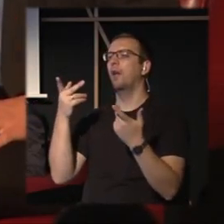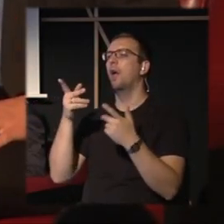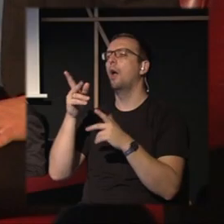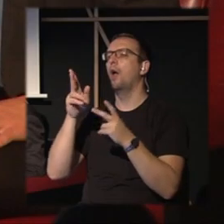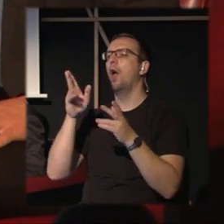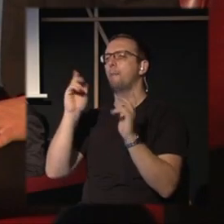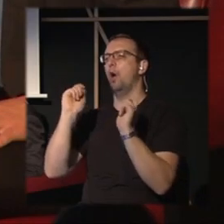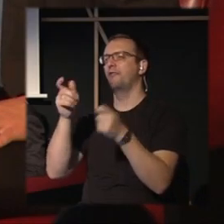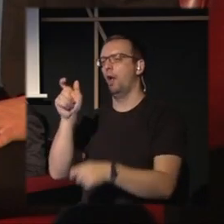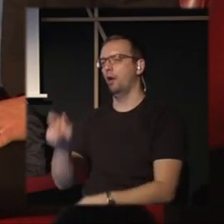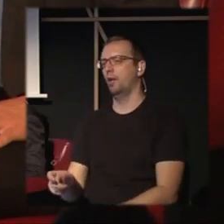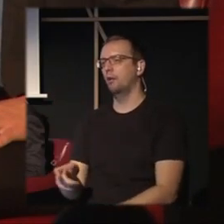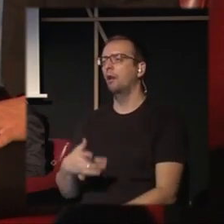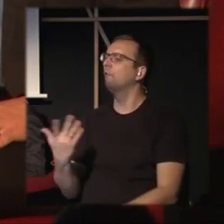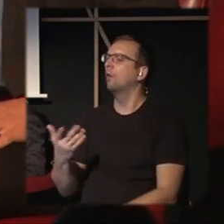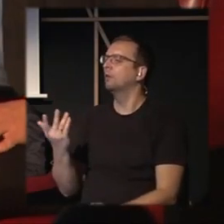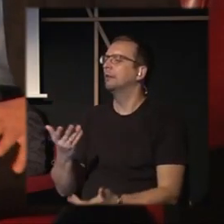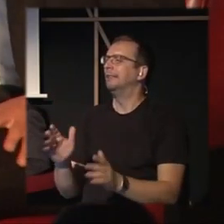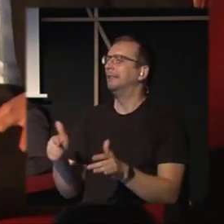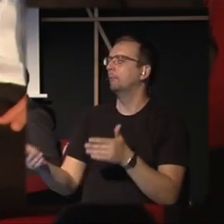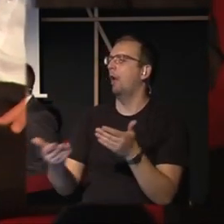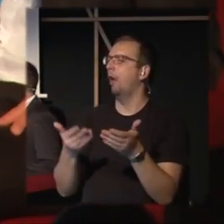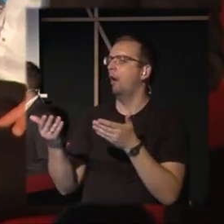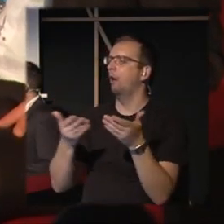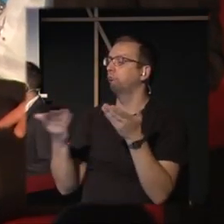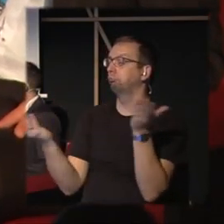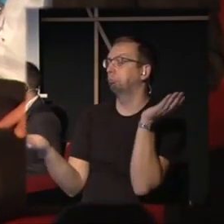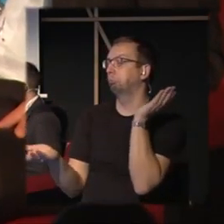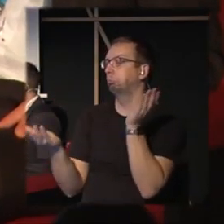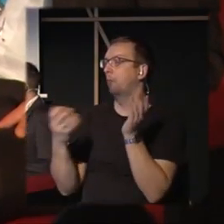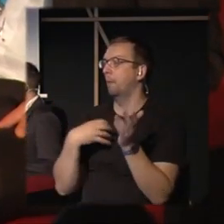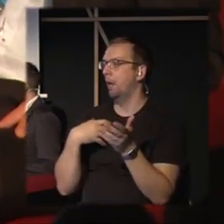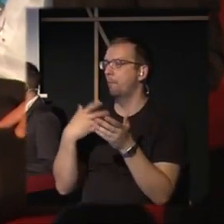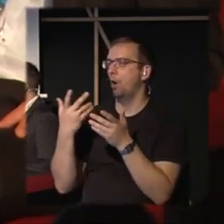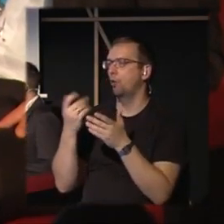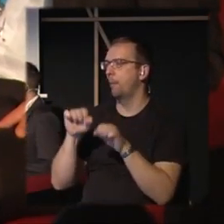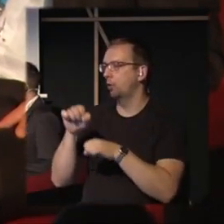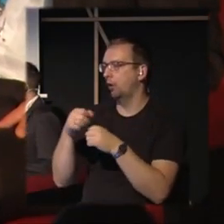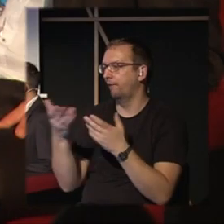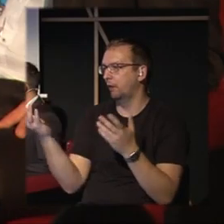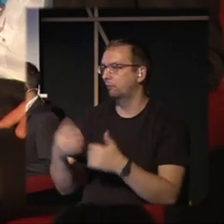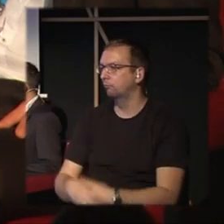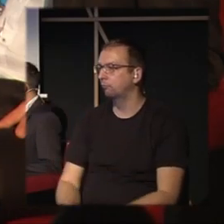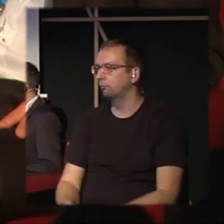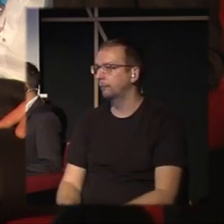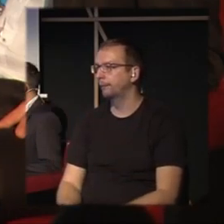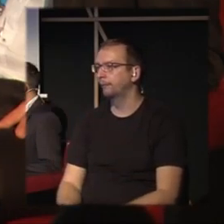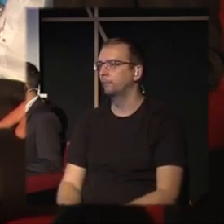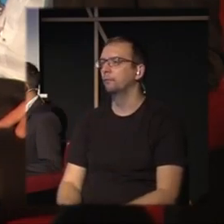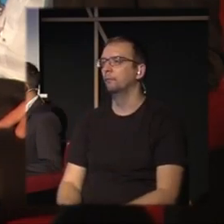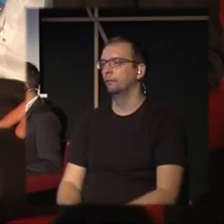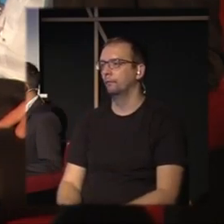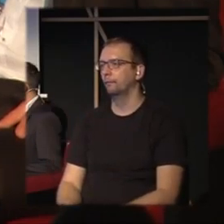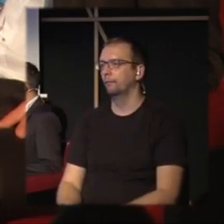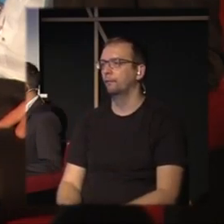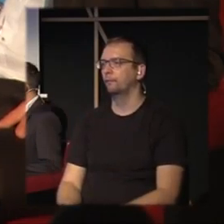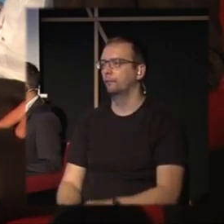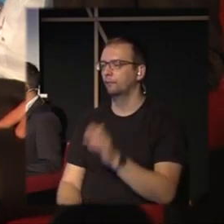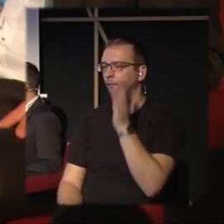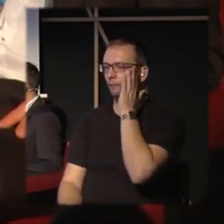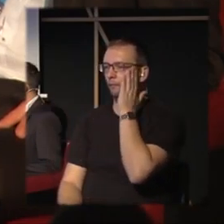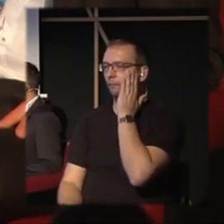Well, benefit is we can get to know disabled supporters in our local community,